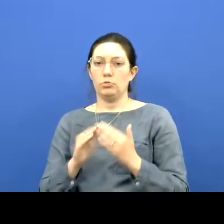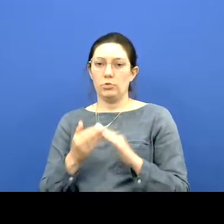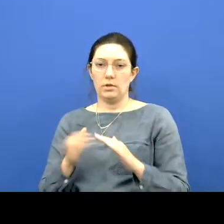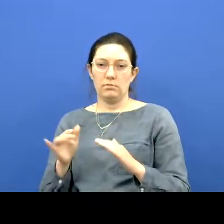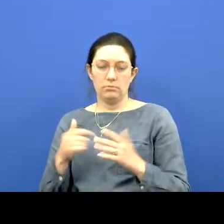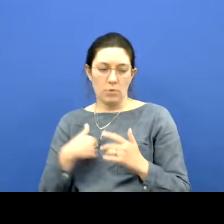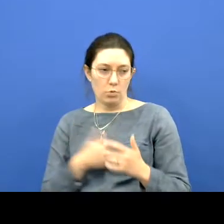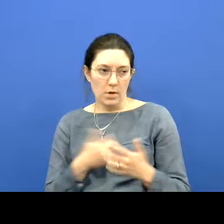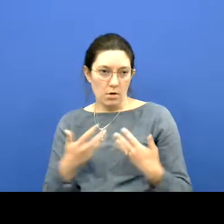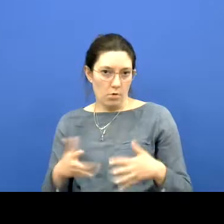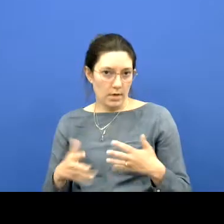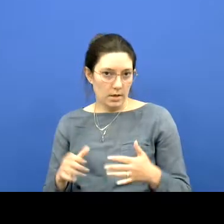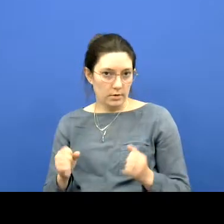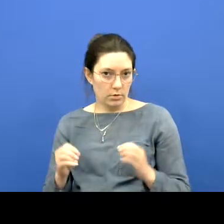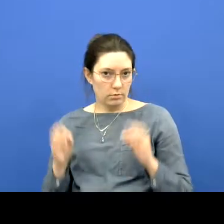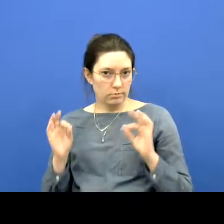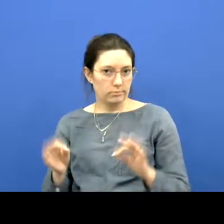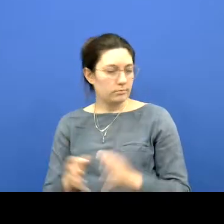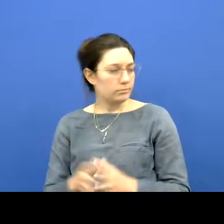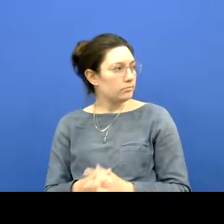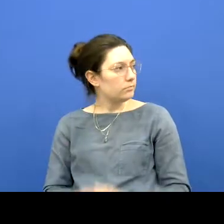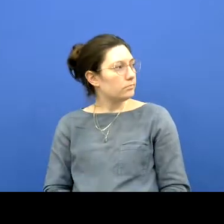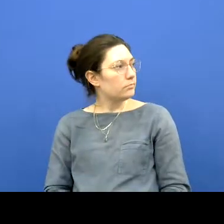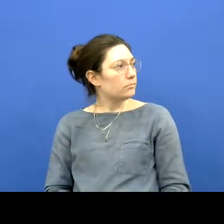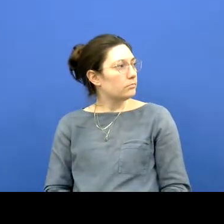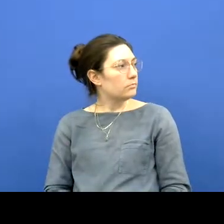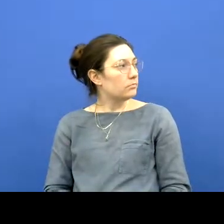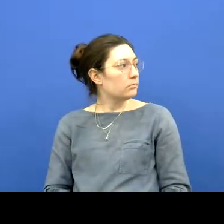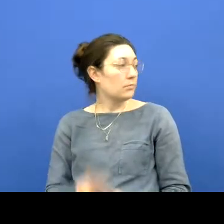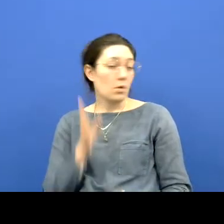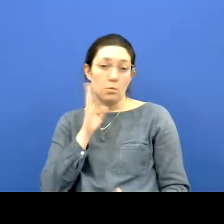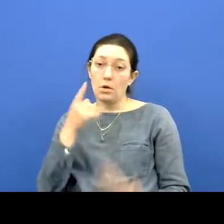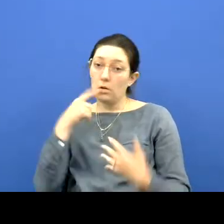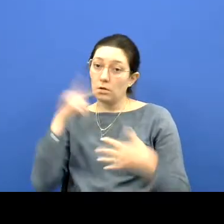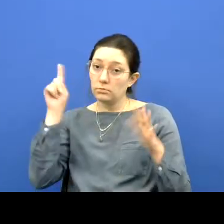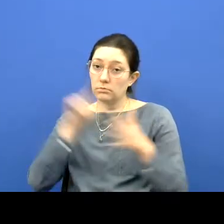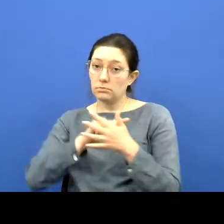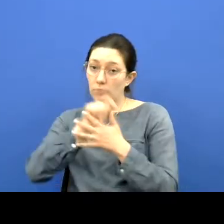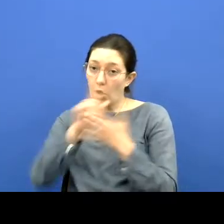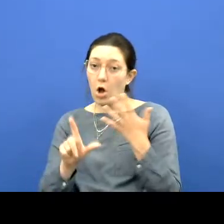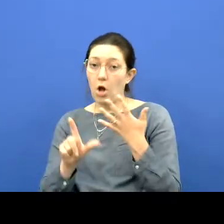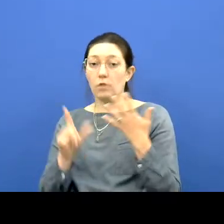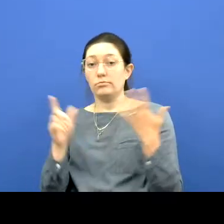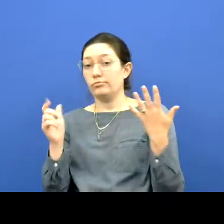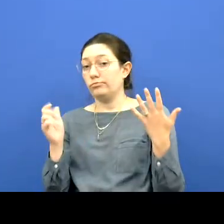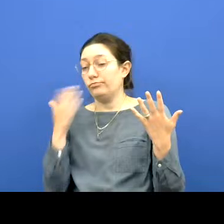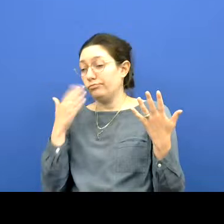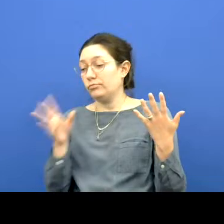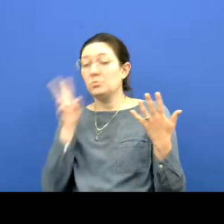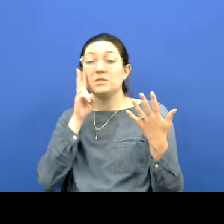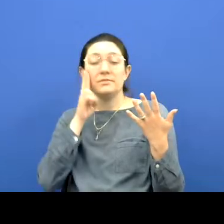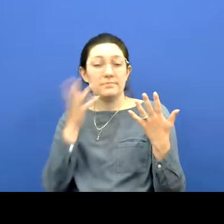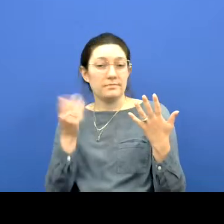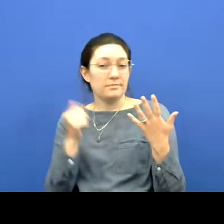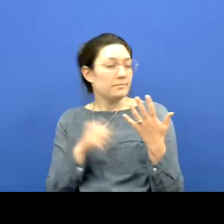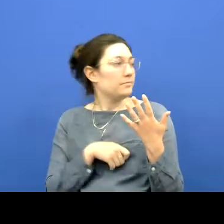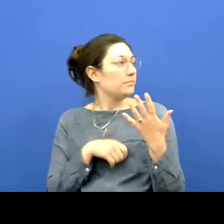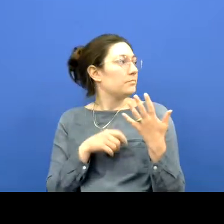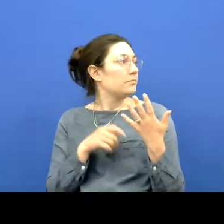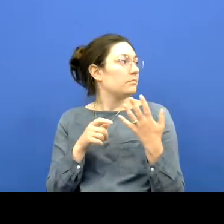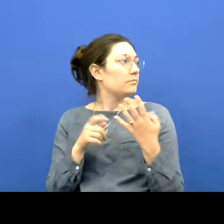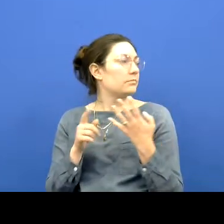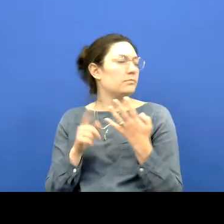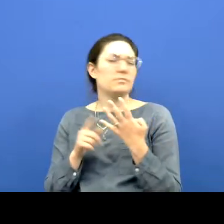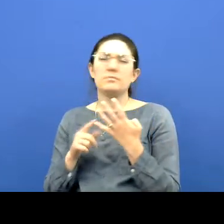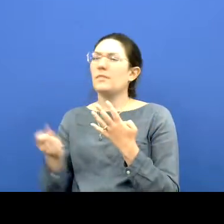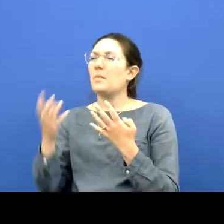we are. So don't know how well we'll do if we can get all five, but I would love to. How many other